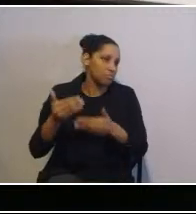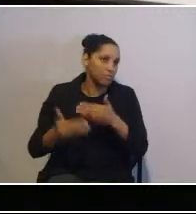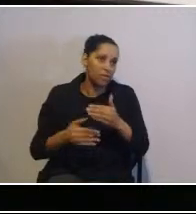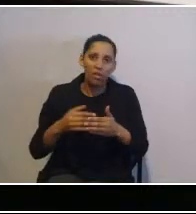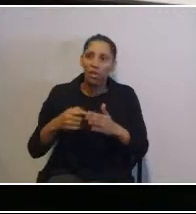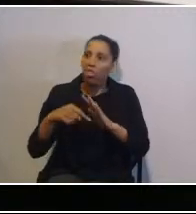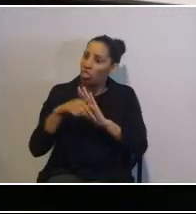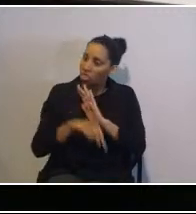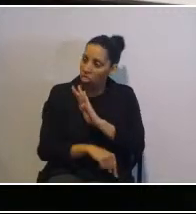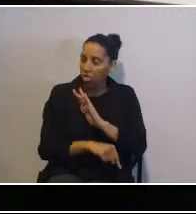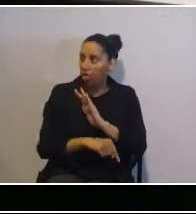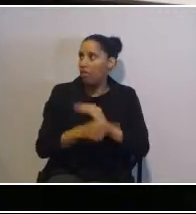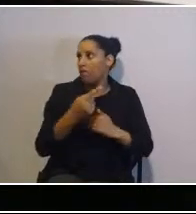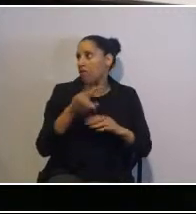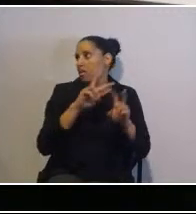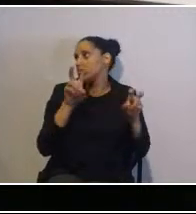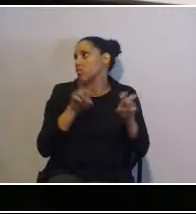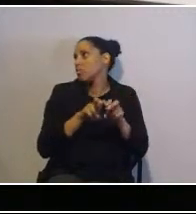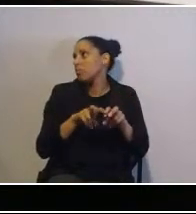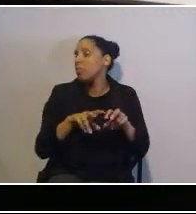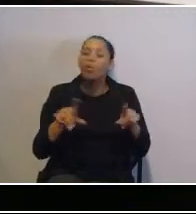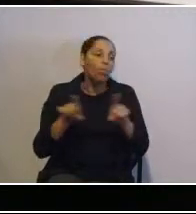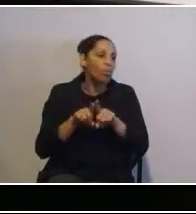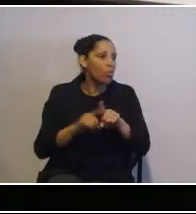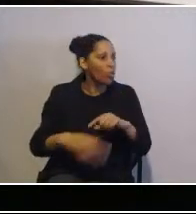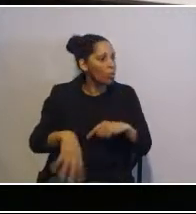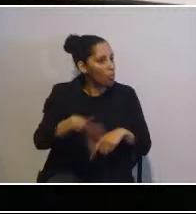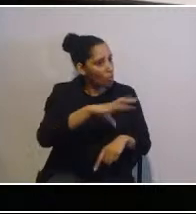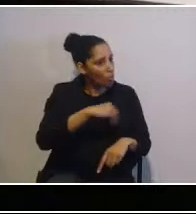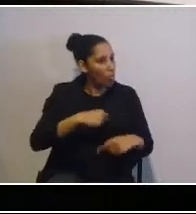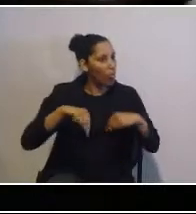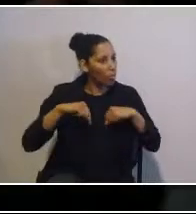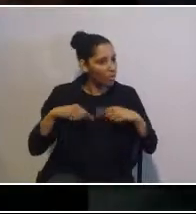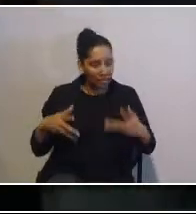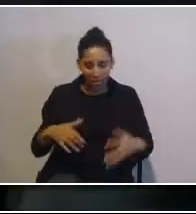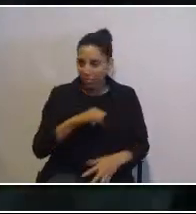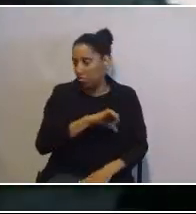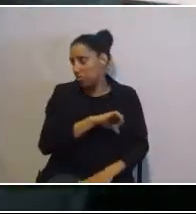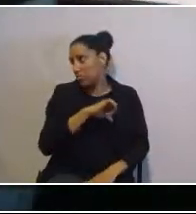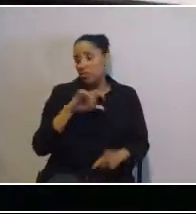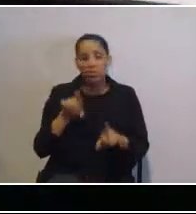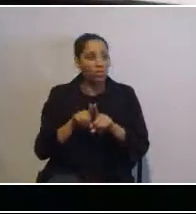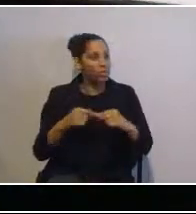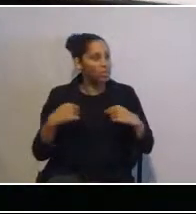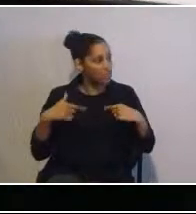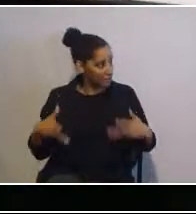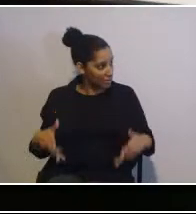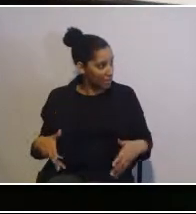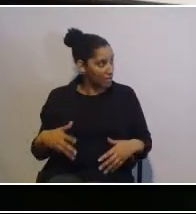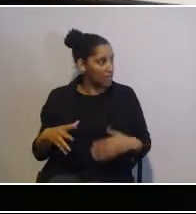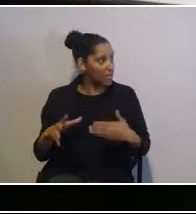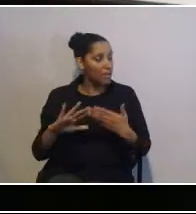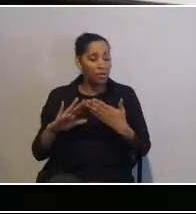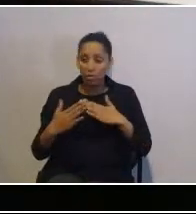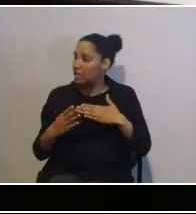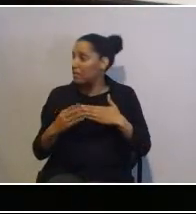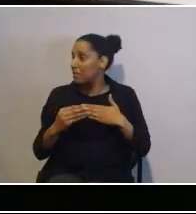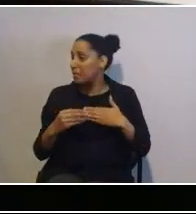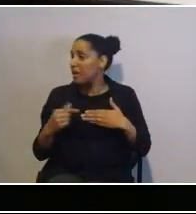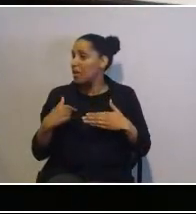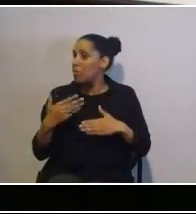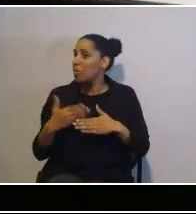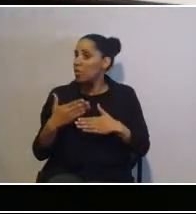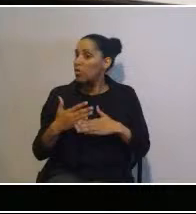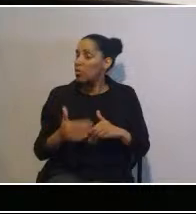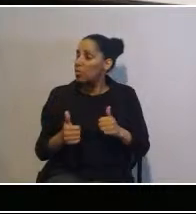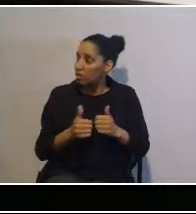for ESCOM. People, I mean, we all are in some municipality. I'm also a community member. I work extensively